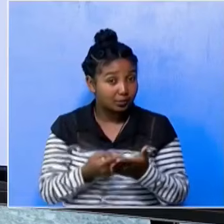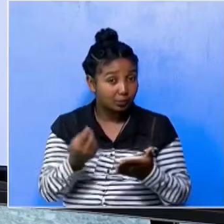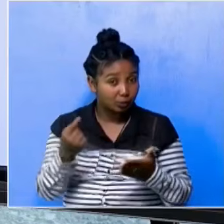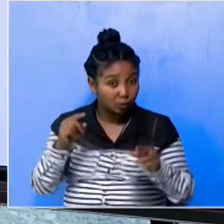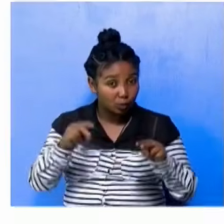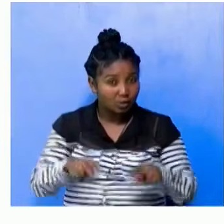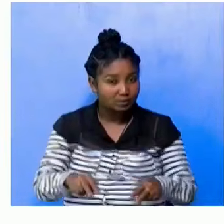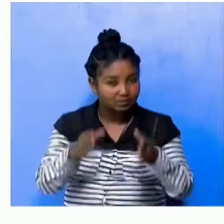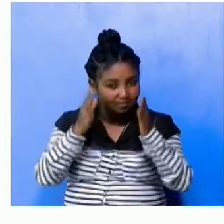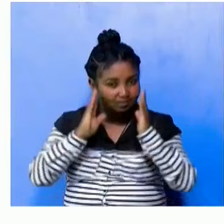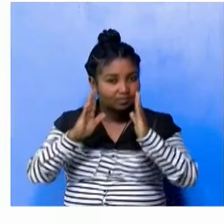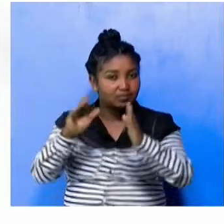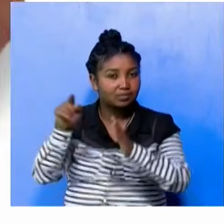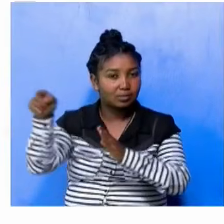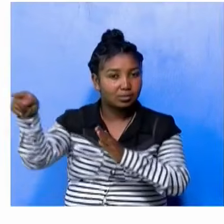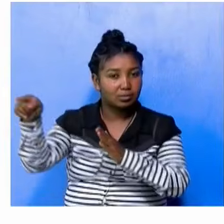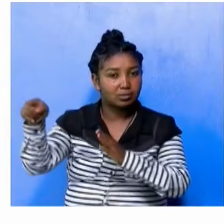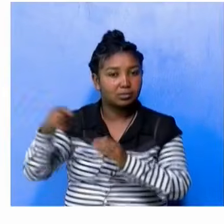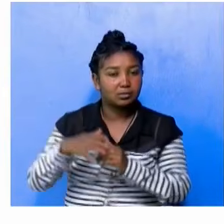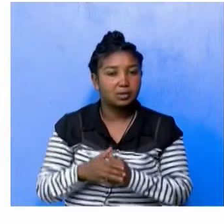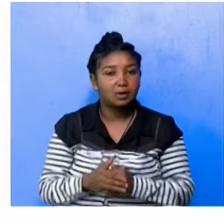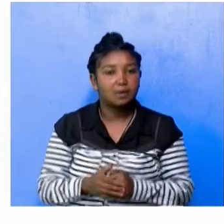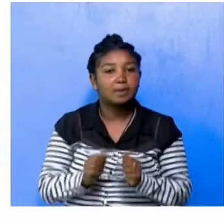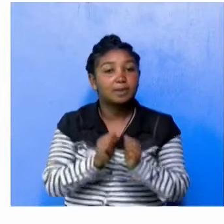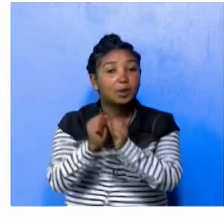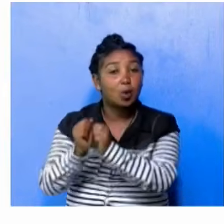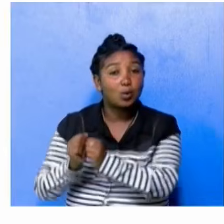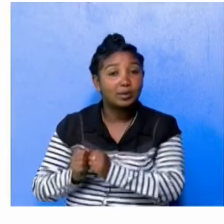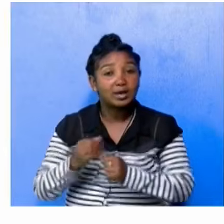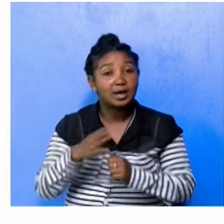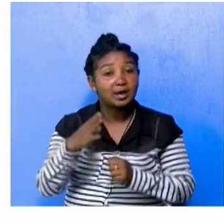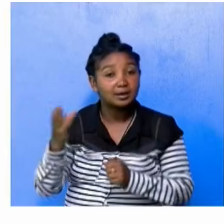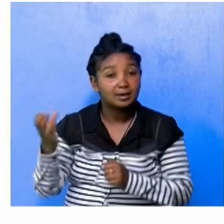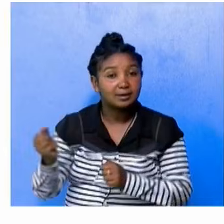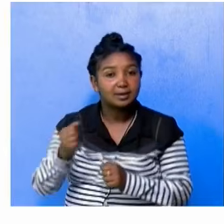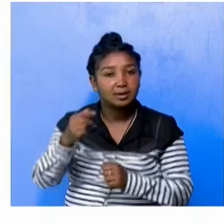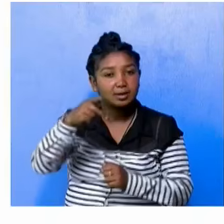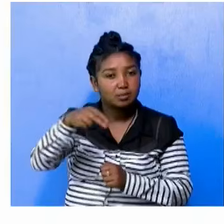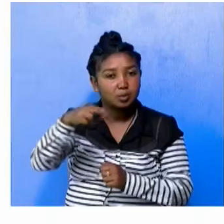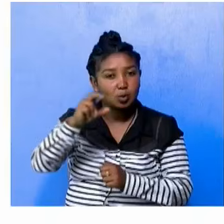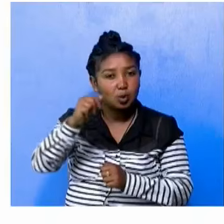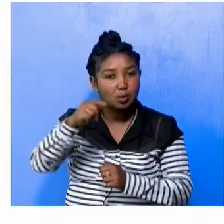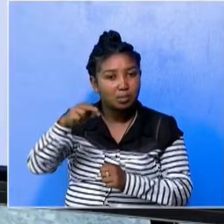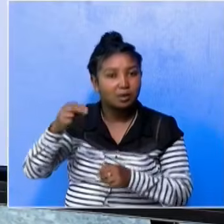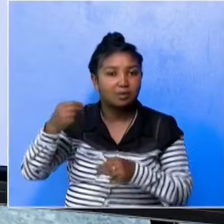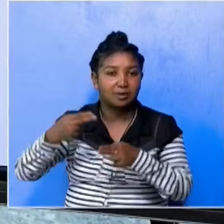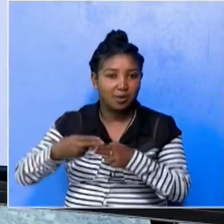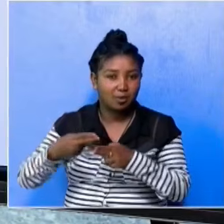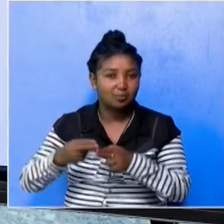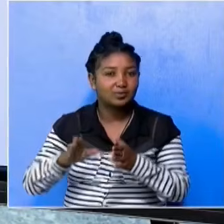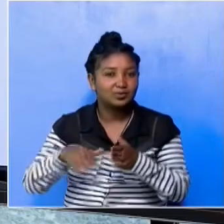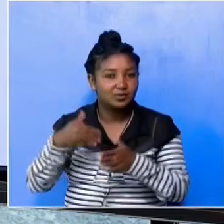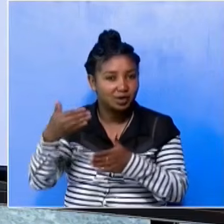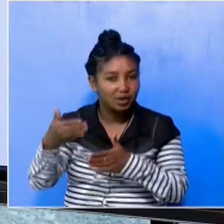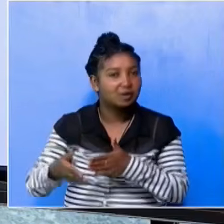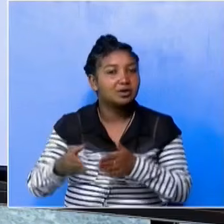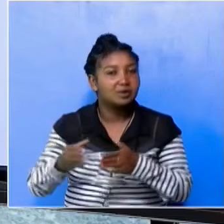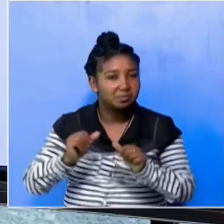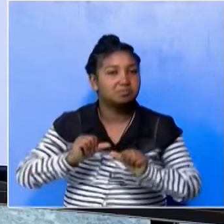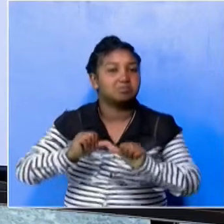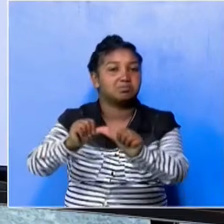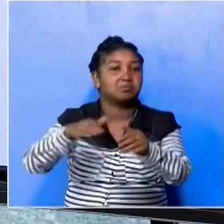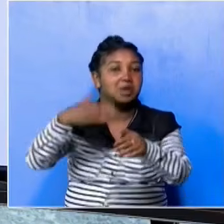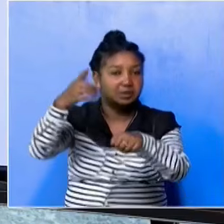today's business is just on common and proper noun in this sense. Then we will see the next